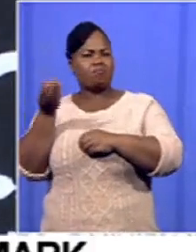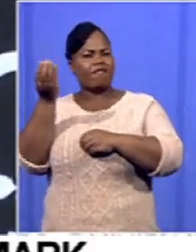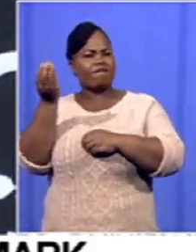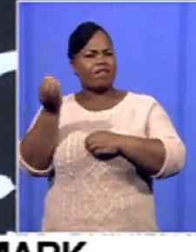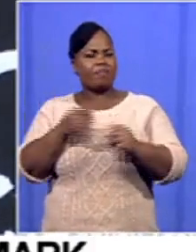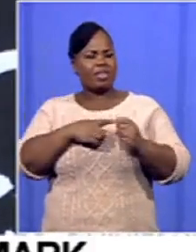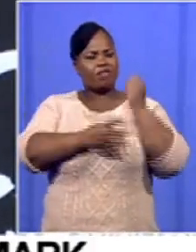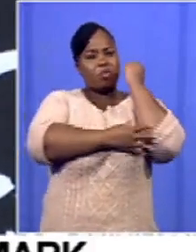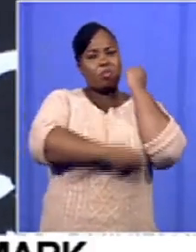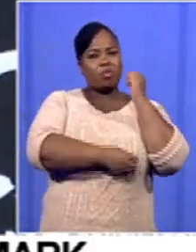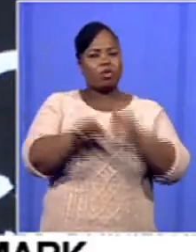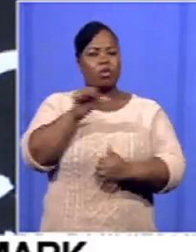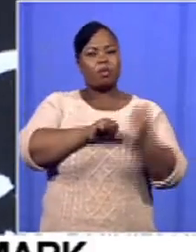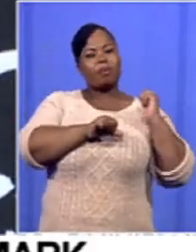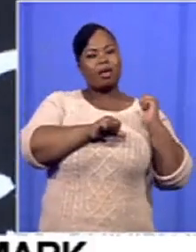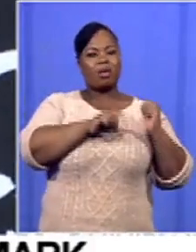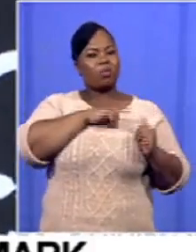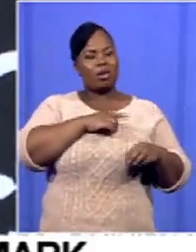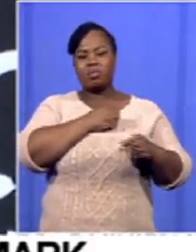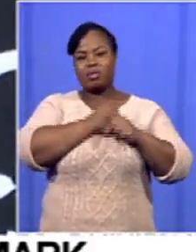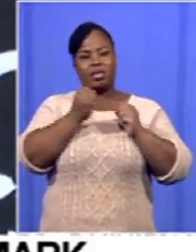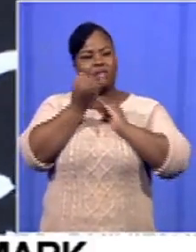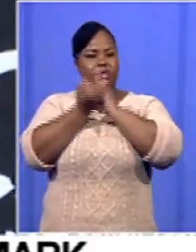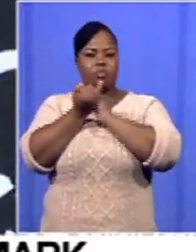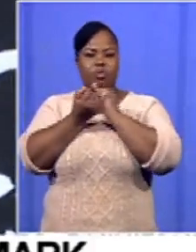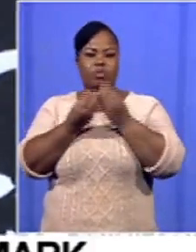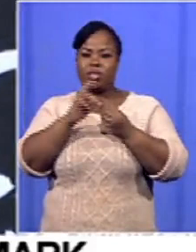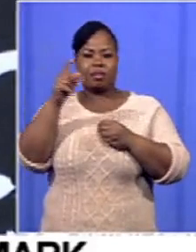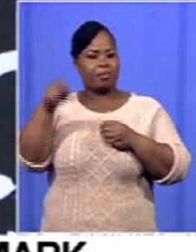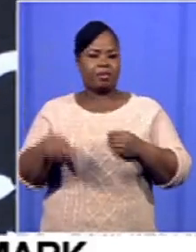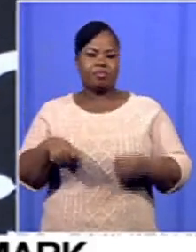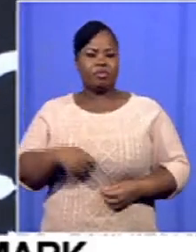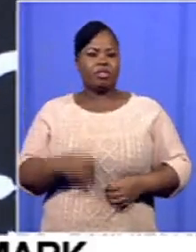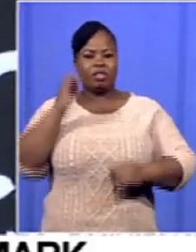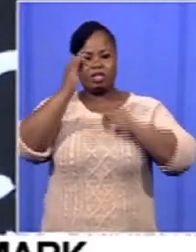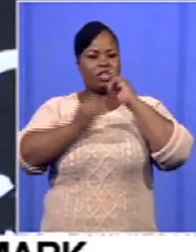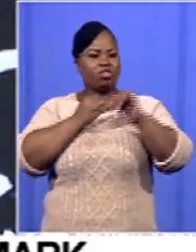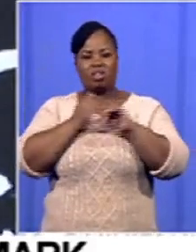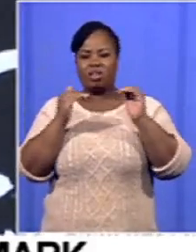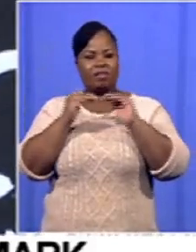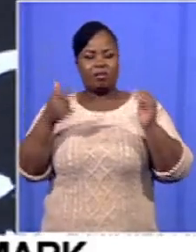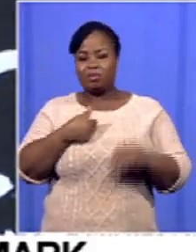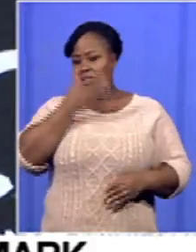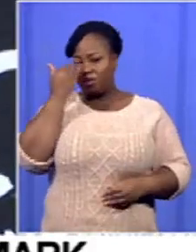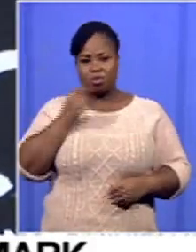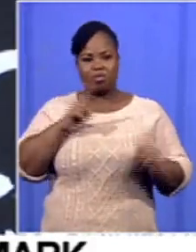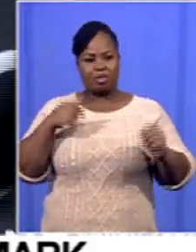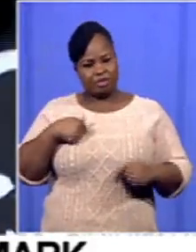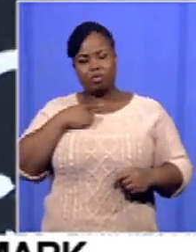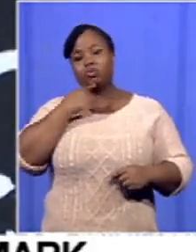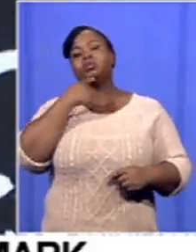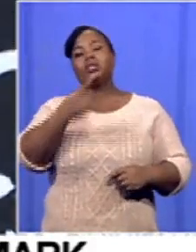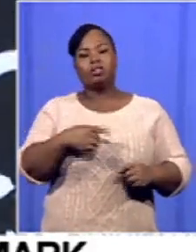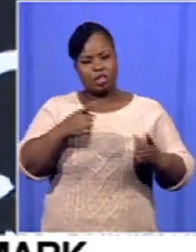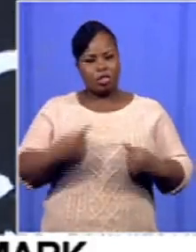back into a place where now you will never be able to compete with anyone in an international level. I don't know about you, but I'm here to tell you